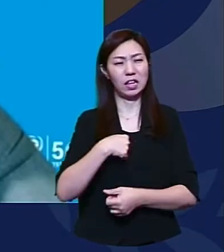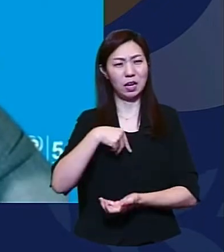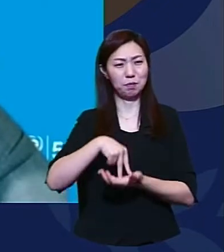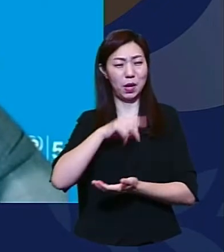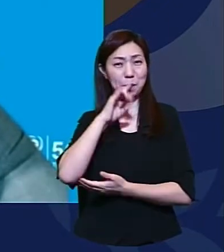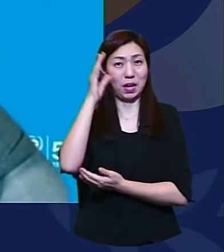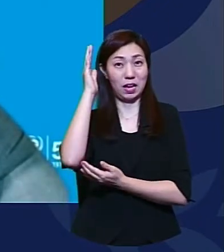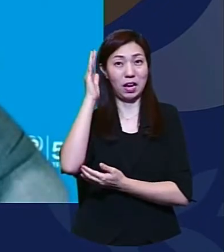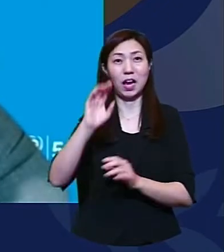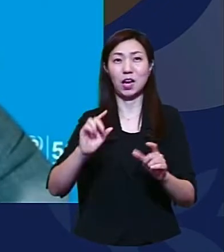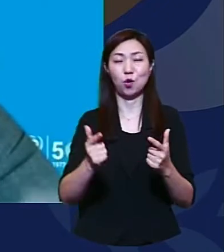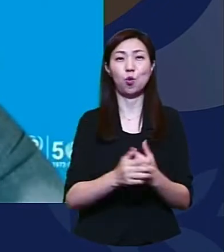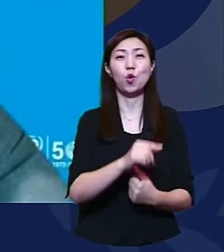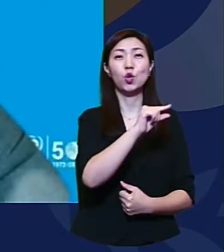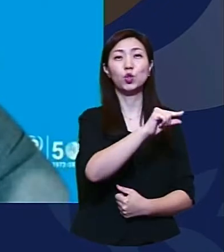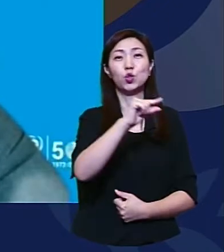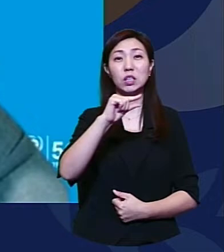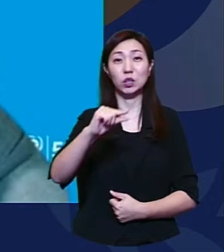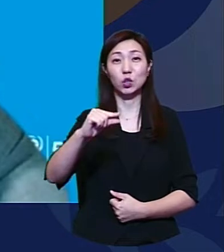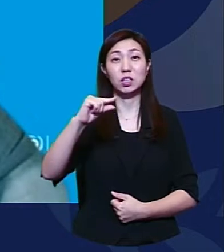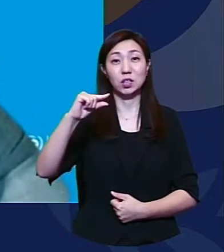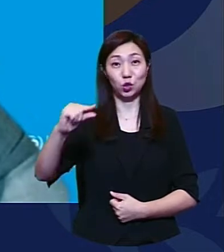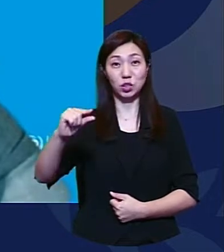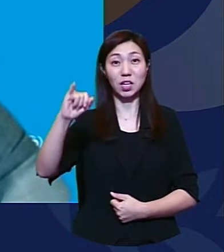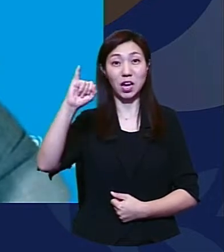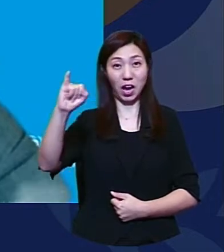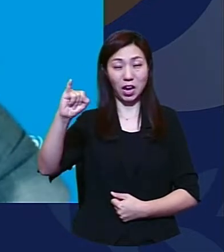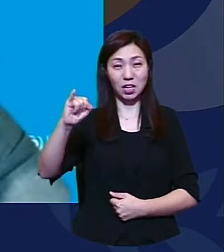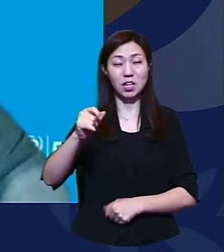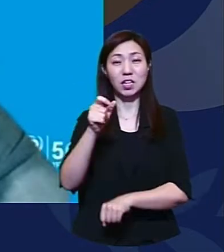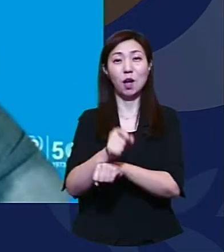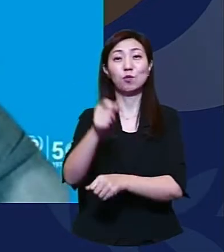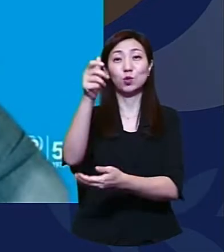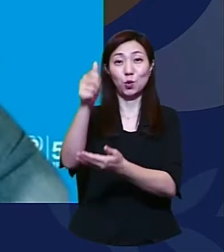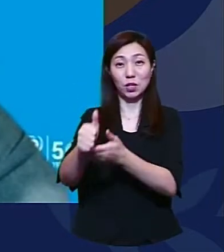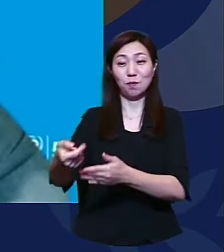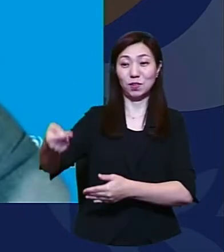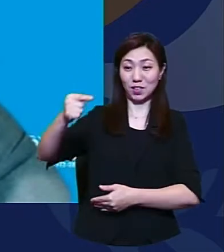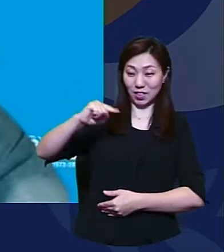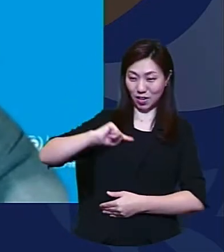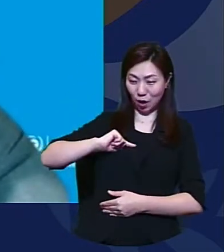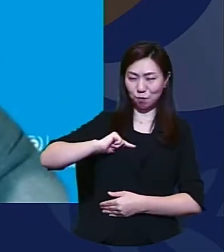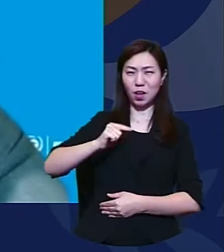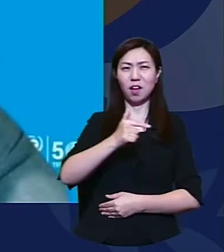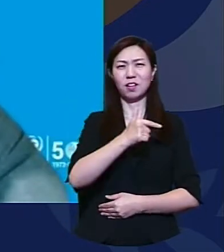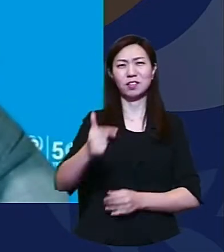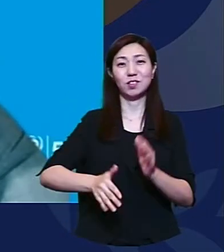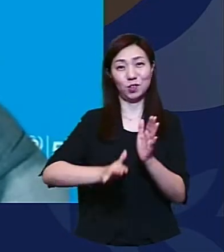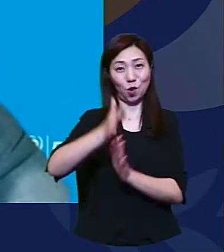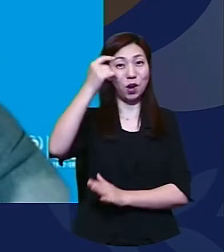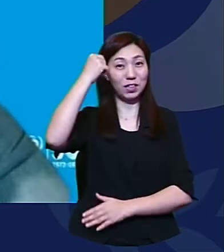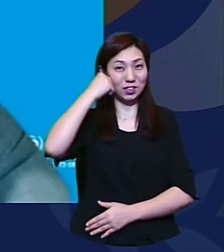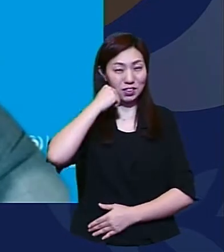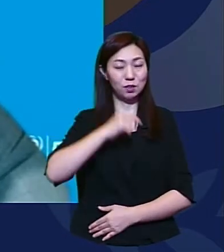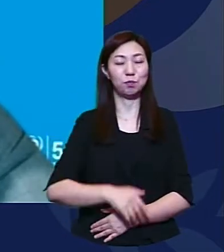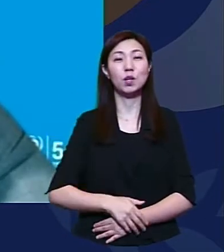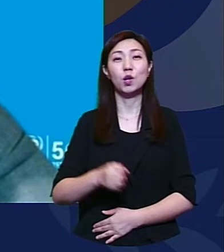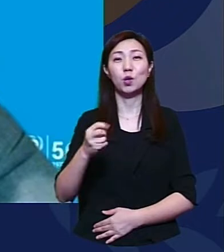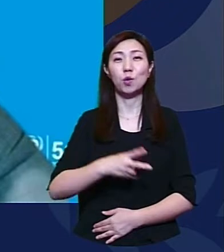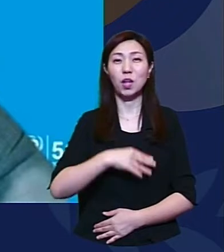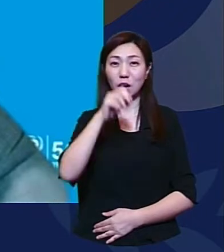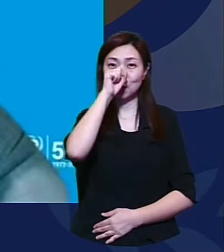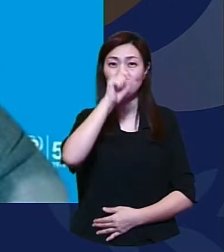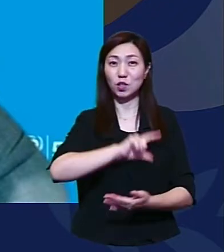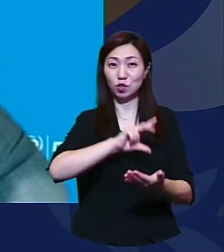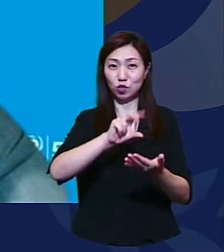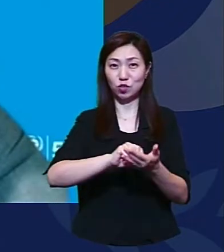economy. I would like to begin with a favorite proverb of mine. Different